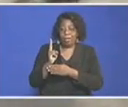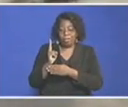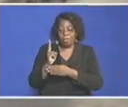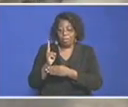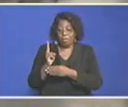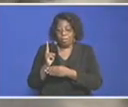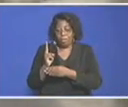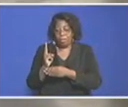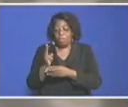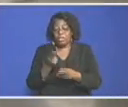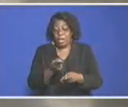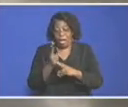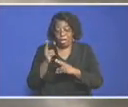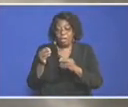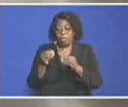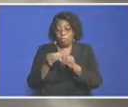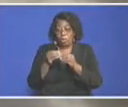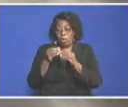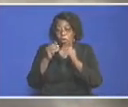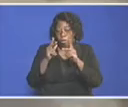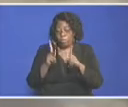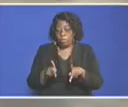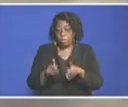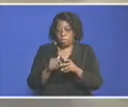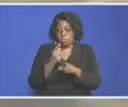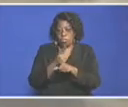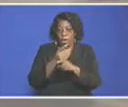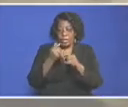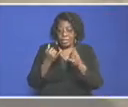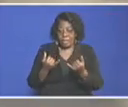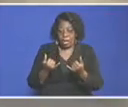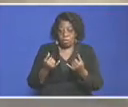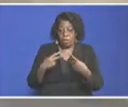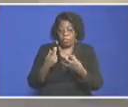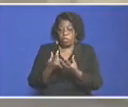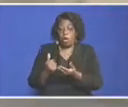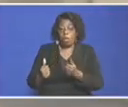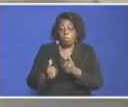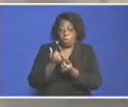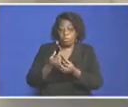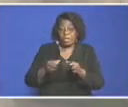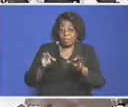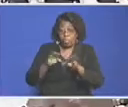a certain amount of persons doing the job. Because right now, you get out the most important stuff.